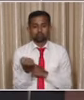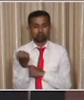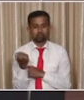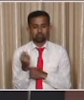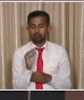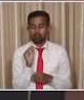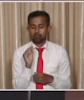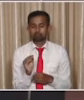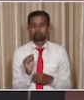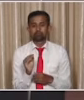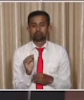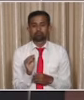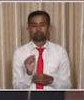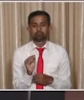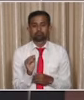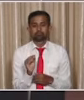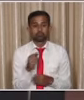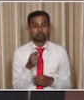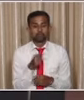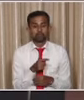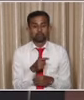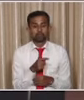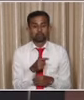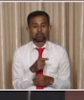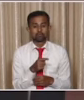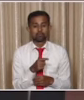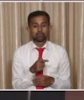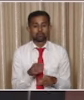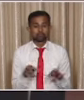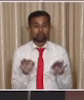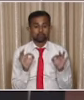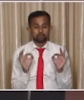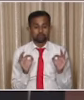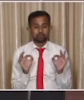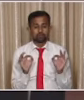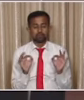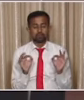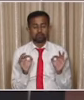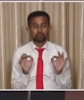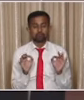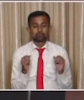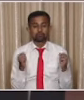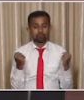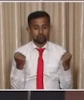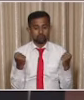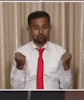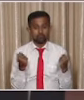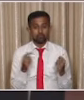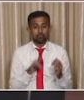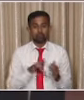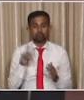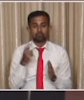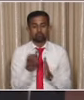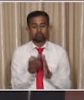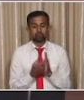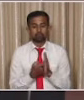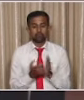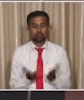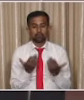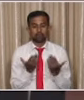one could conduct a very straightforward foreign policy. I remember in the early 50s,